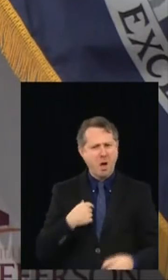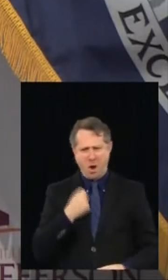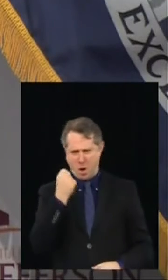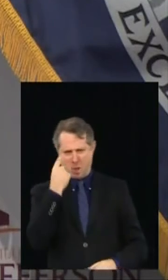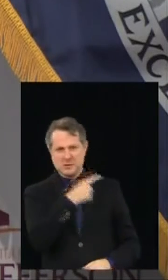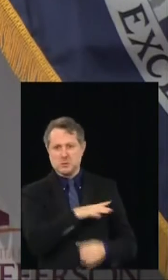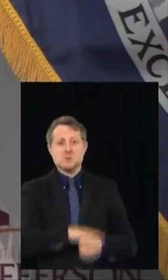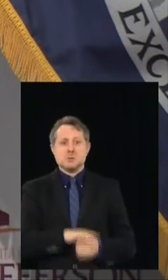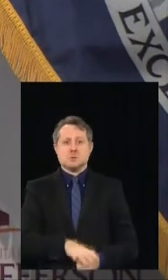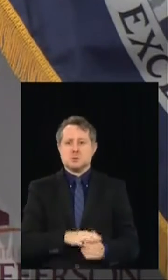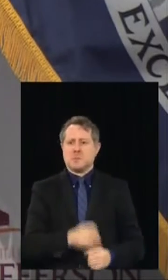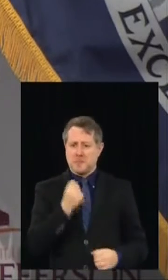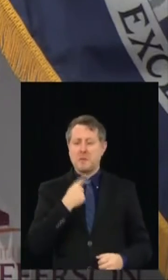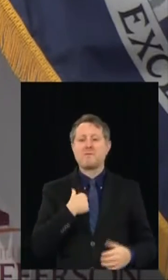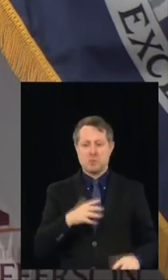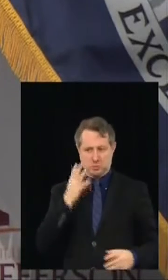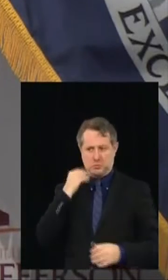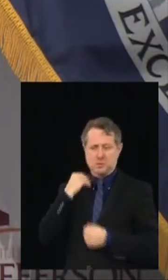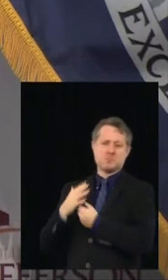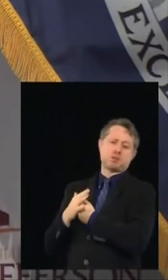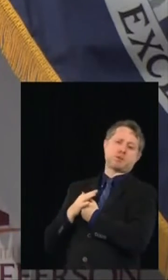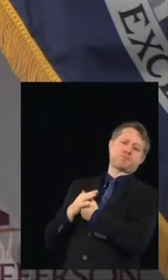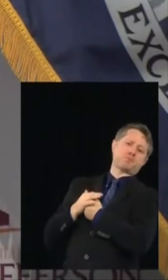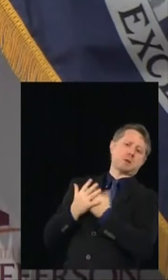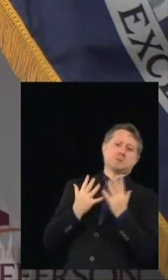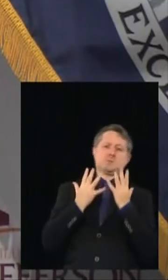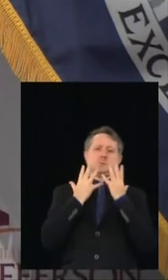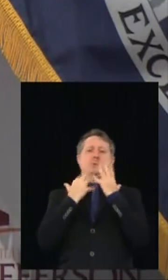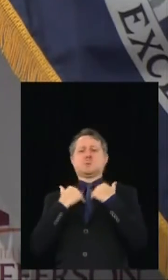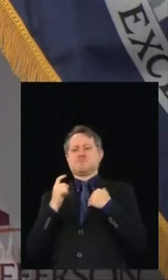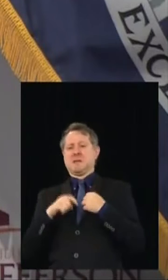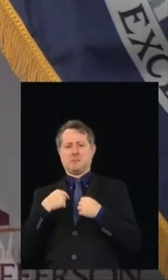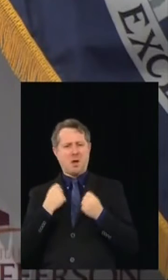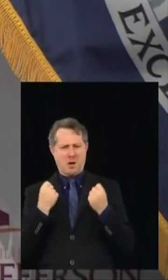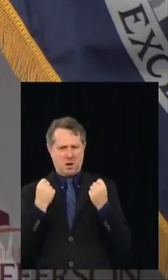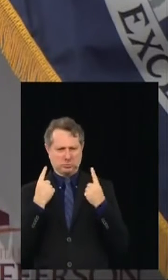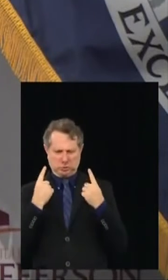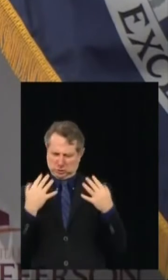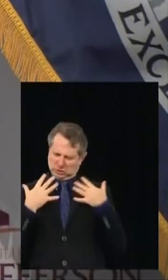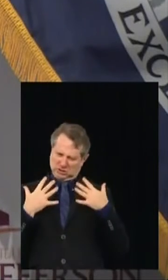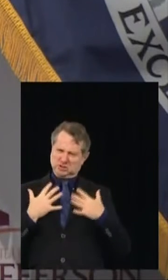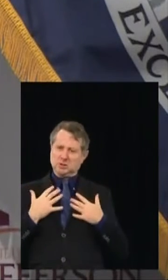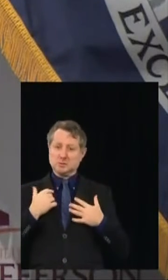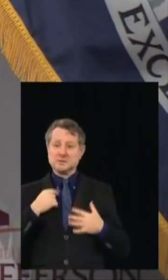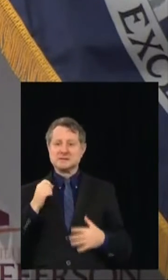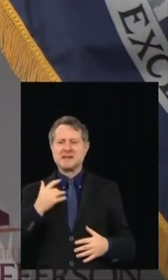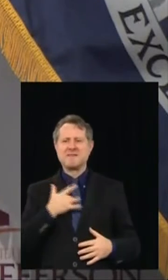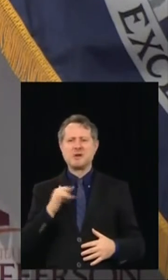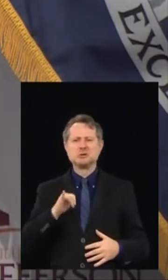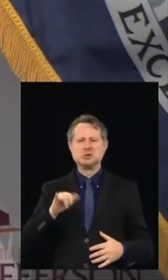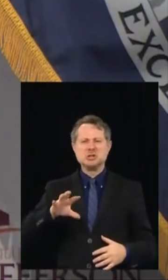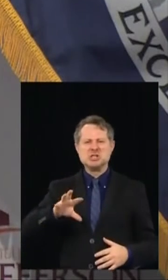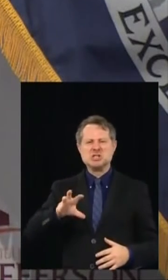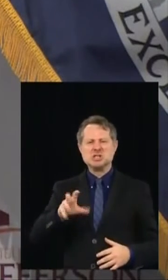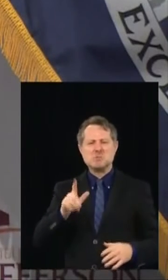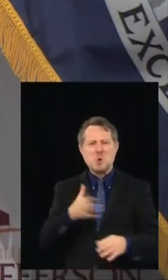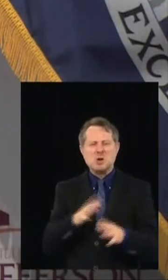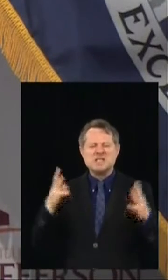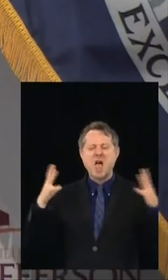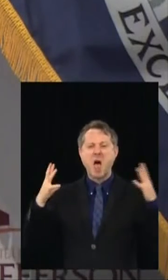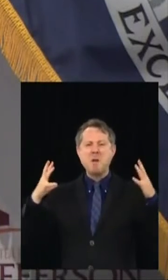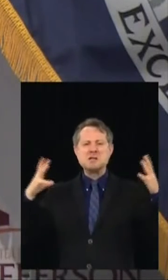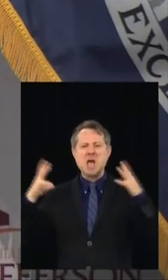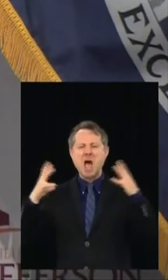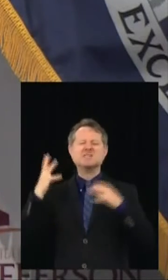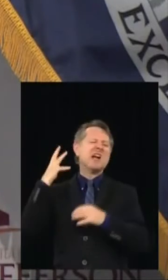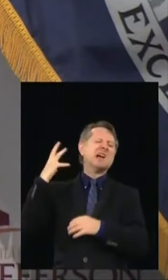the pressure. I get it. I get it in stereo. I get it. I understand it personally. I understand it socially.